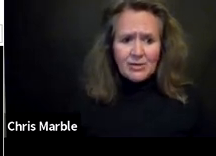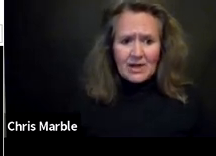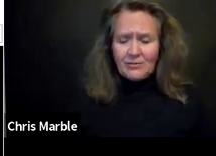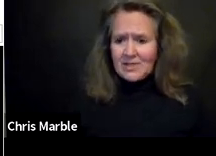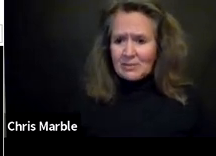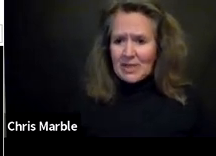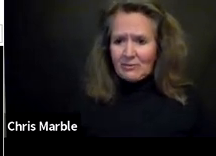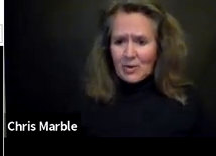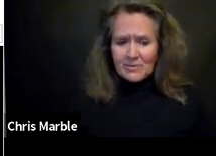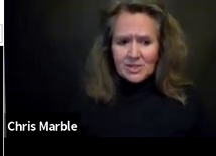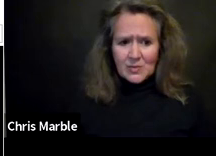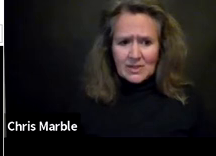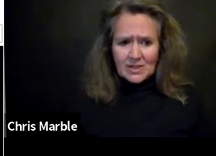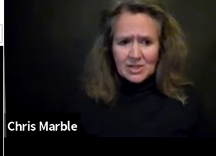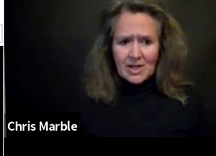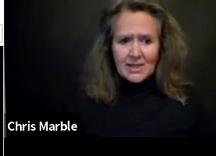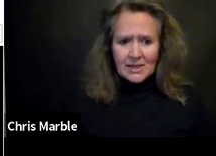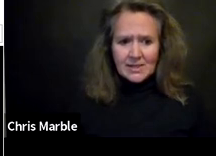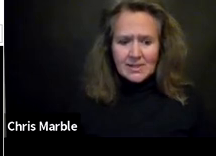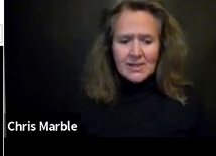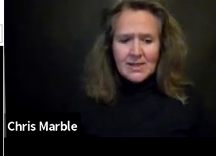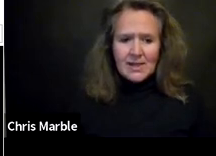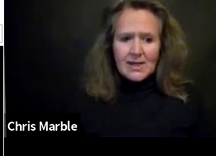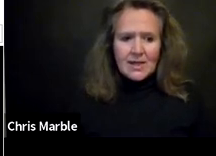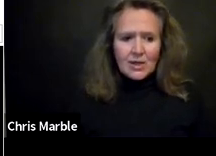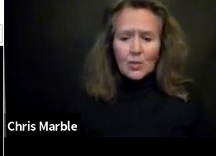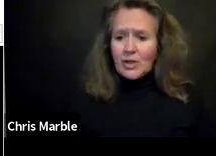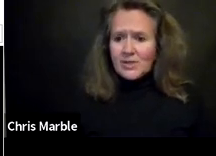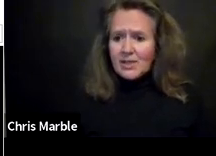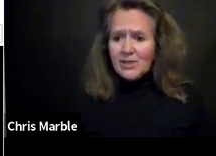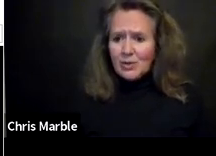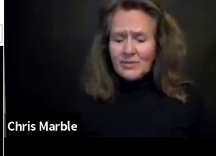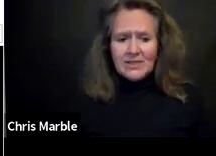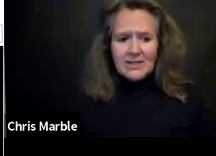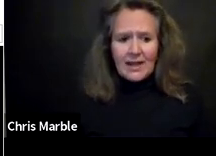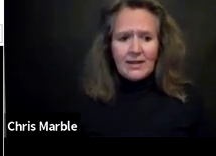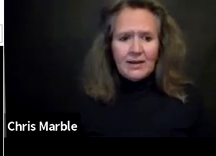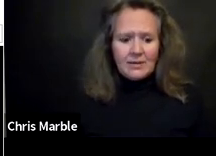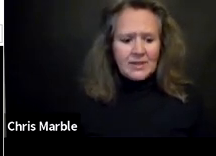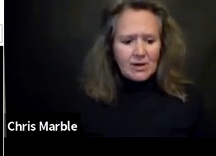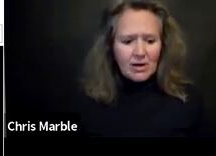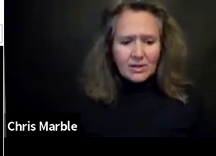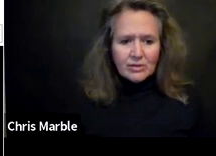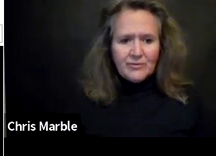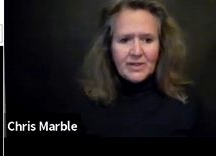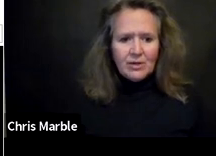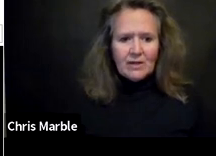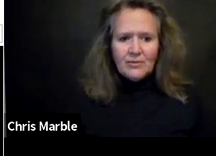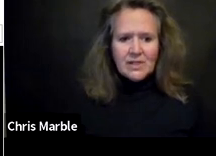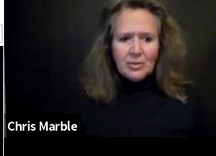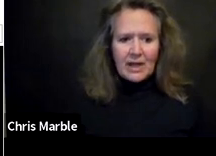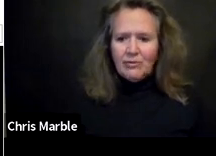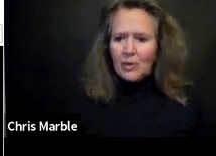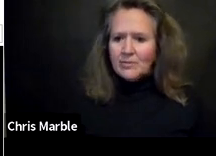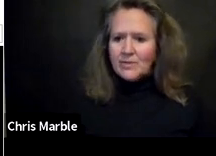Video conferencing platforms, I just want to touch on this. We're using Zoom today. There are other video